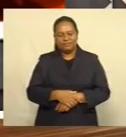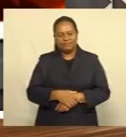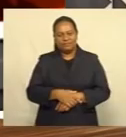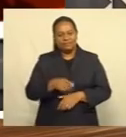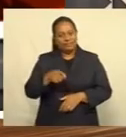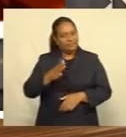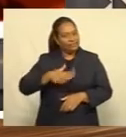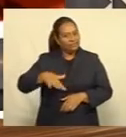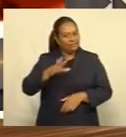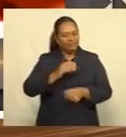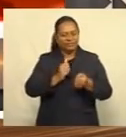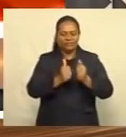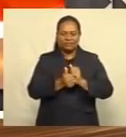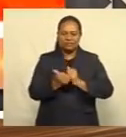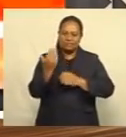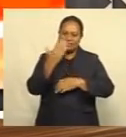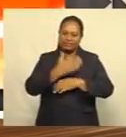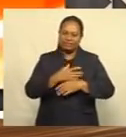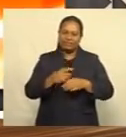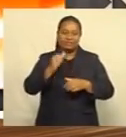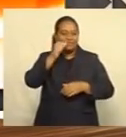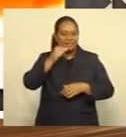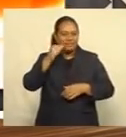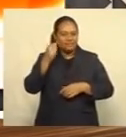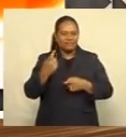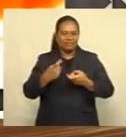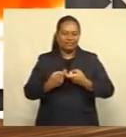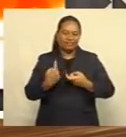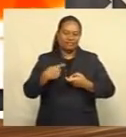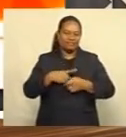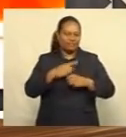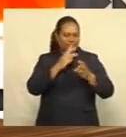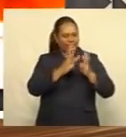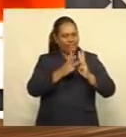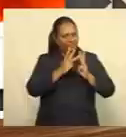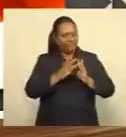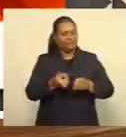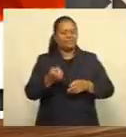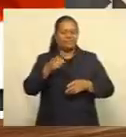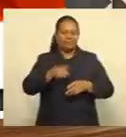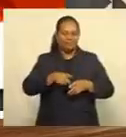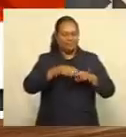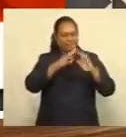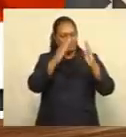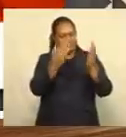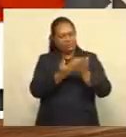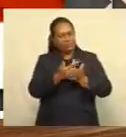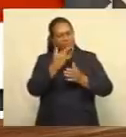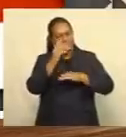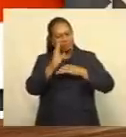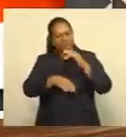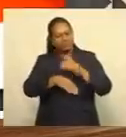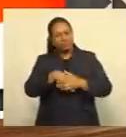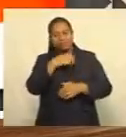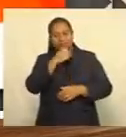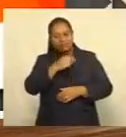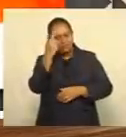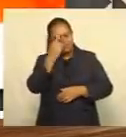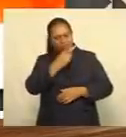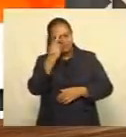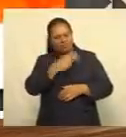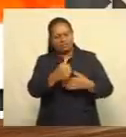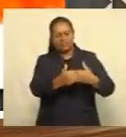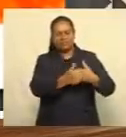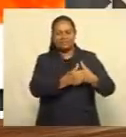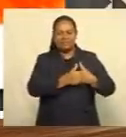That's it from Sports Tonight. Angie joins you next with weather, and in Weird and Wonderful, a man risks his life to save a child from a speeding